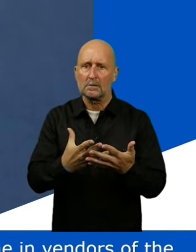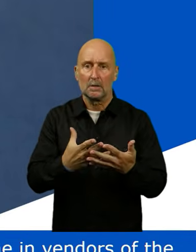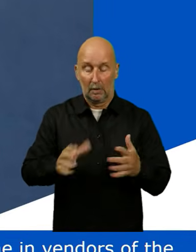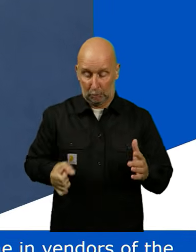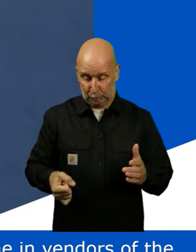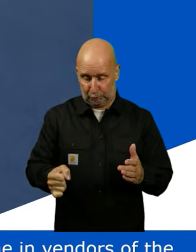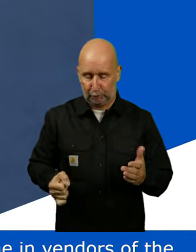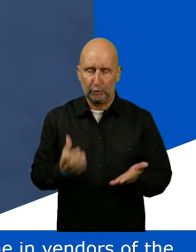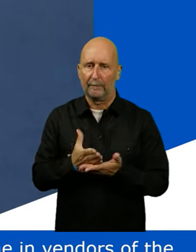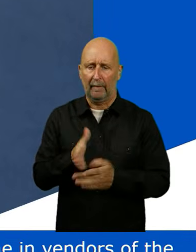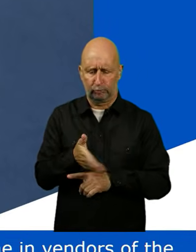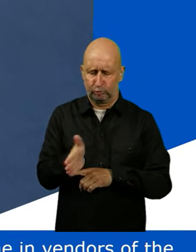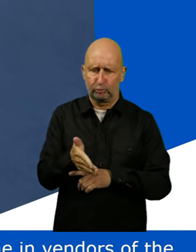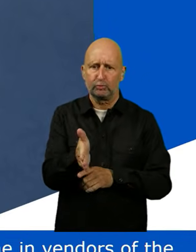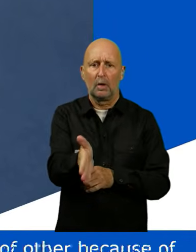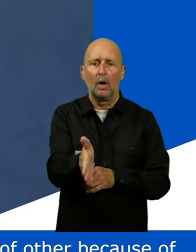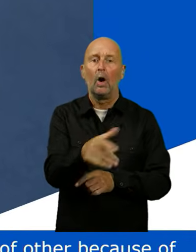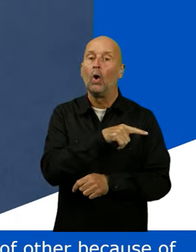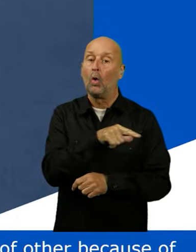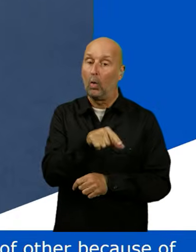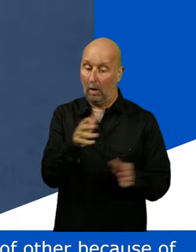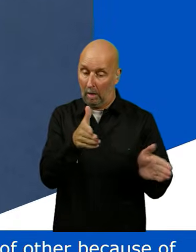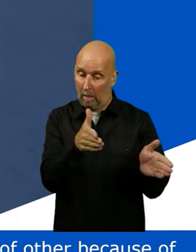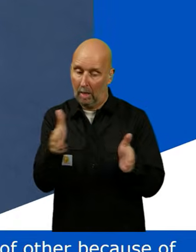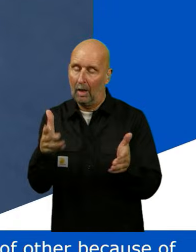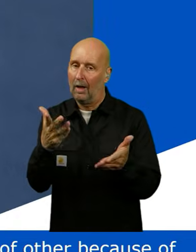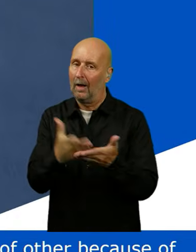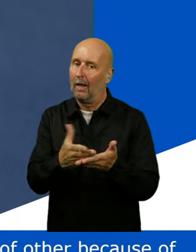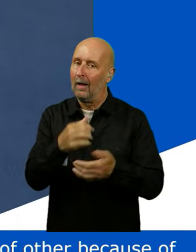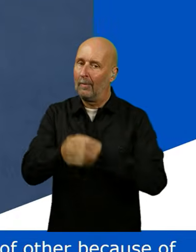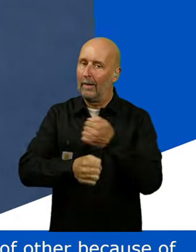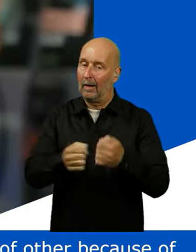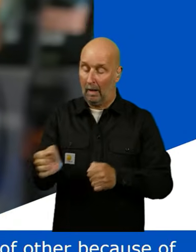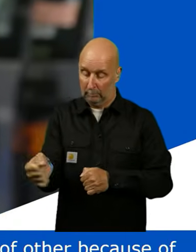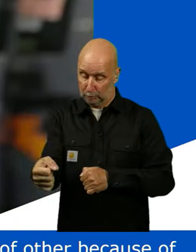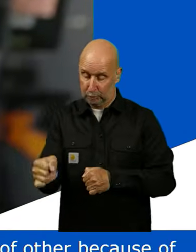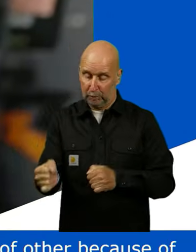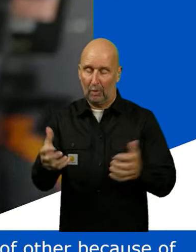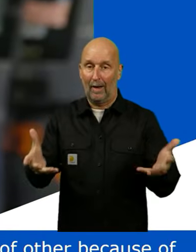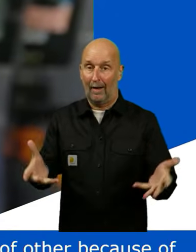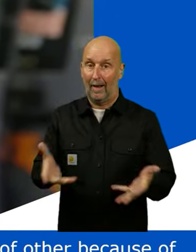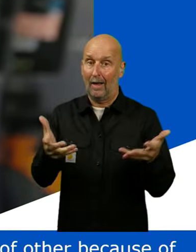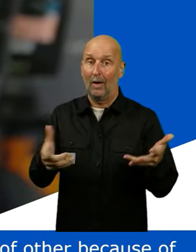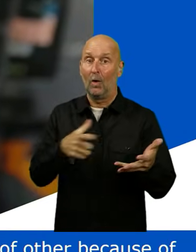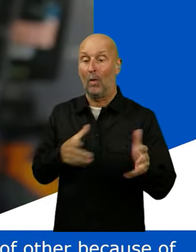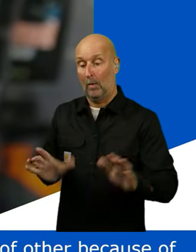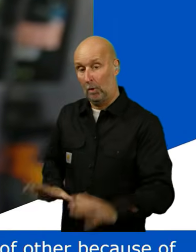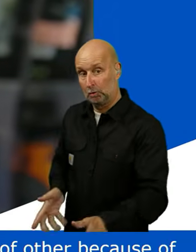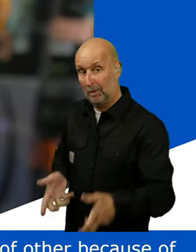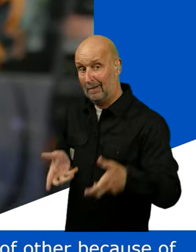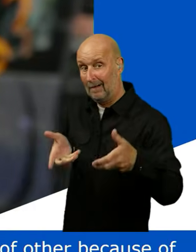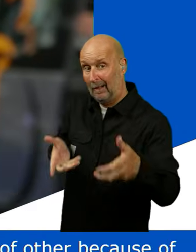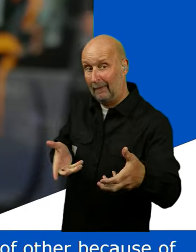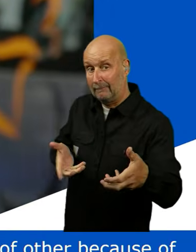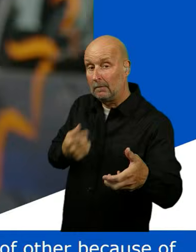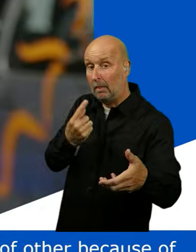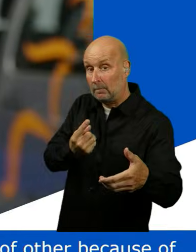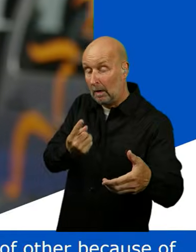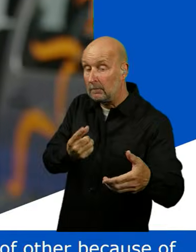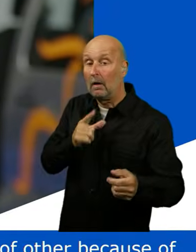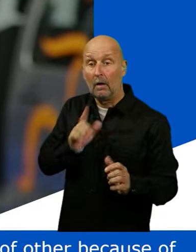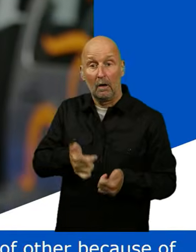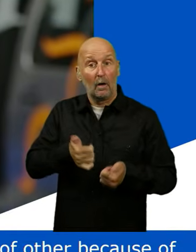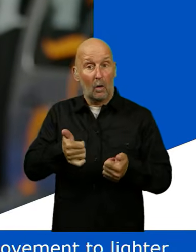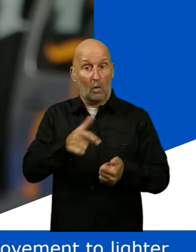user. Where there's been a movement towards lighter weight power chairs because people wanting to lift them, that's great for